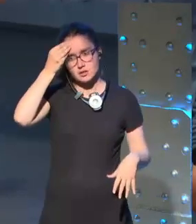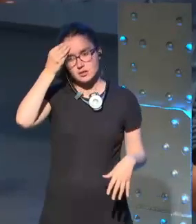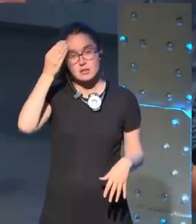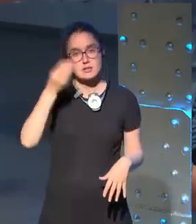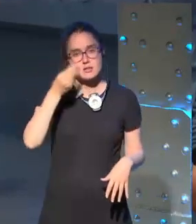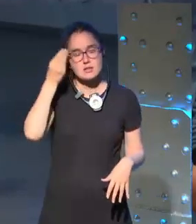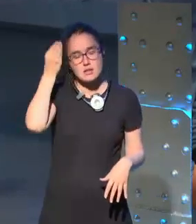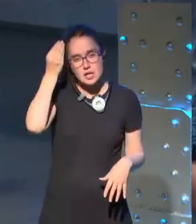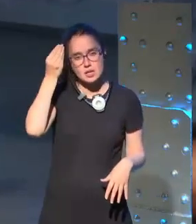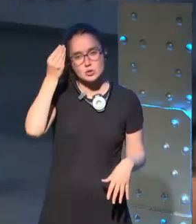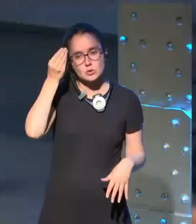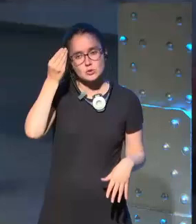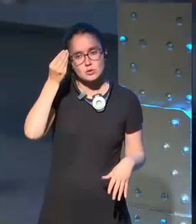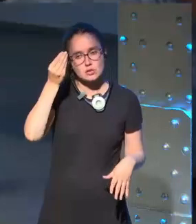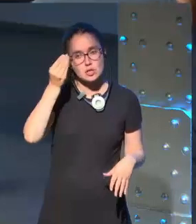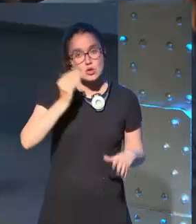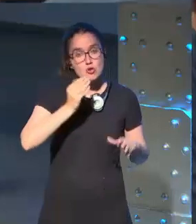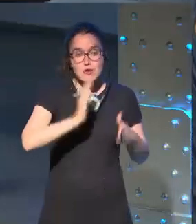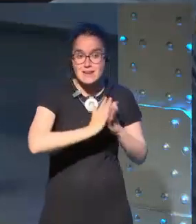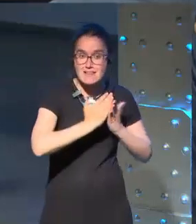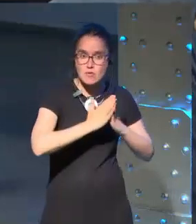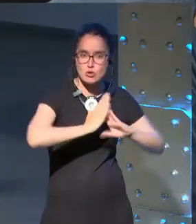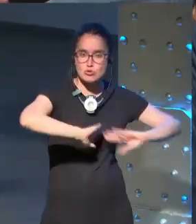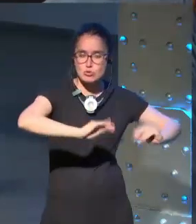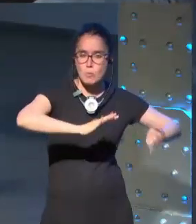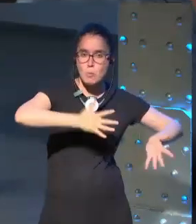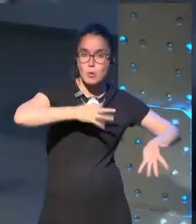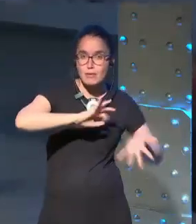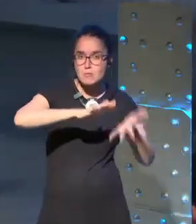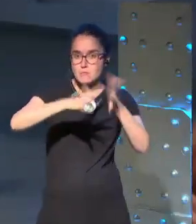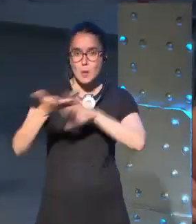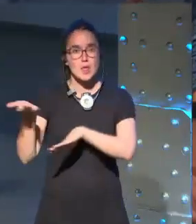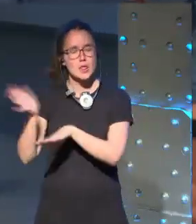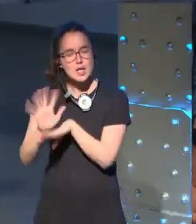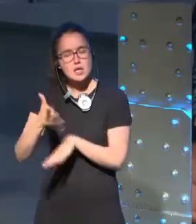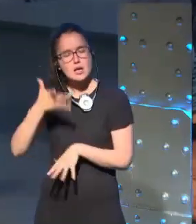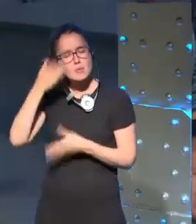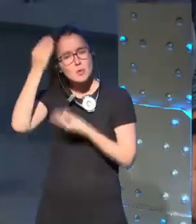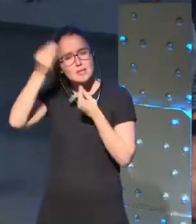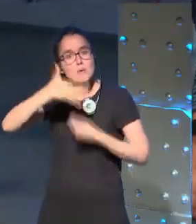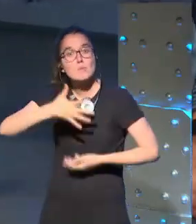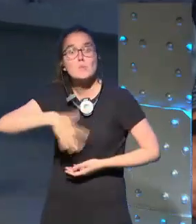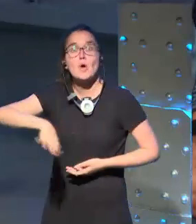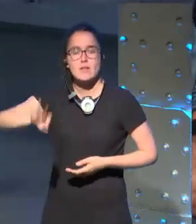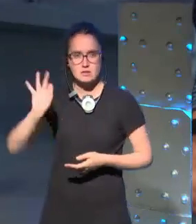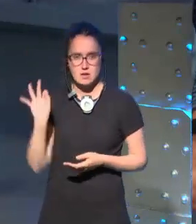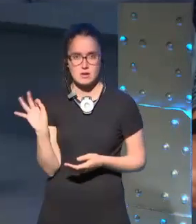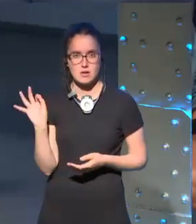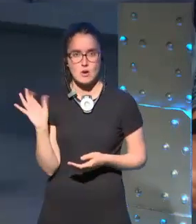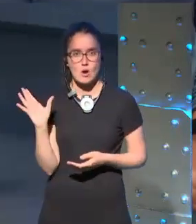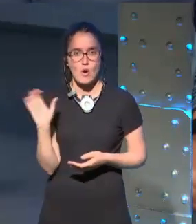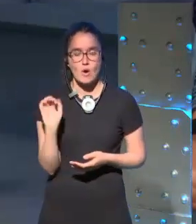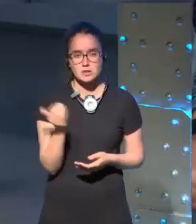if you see your novels as a movie, I mean, if you think that they could